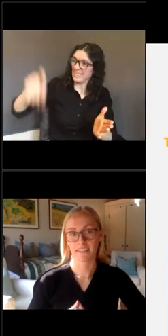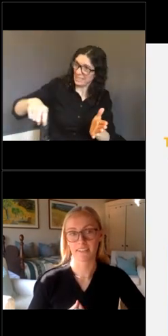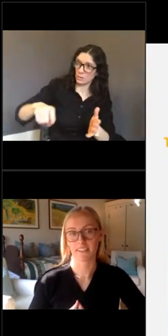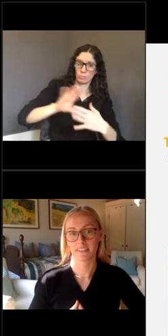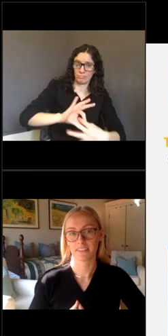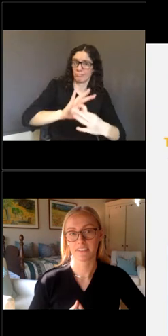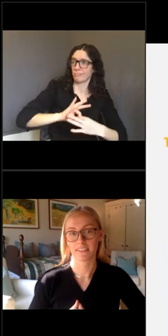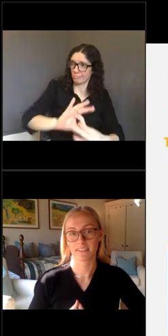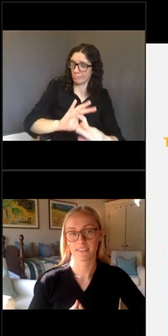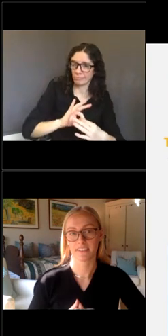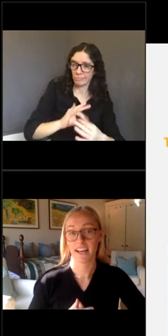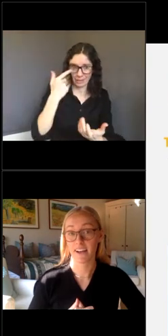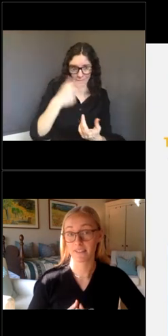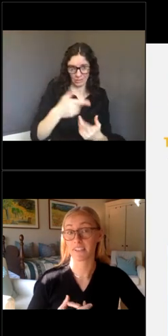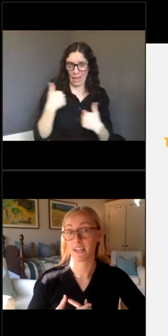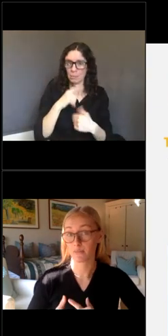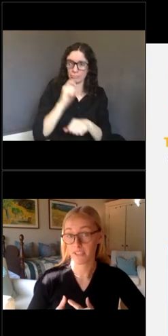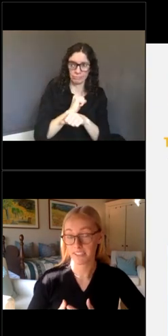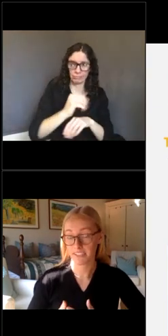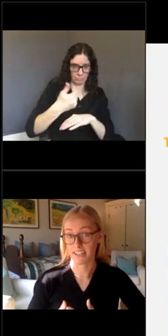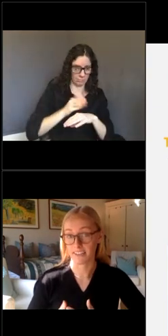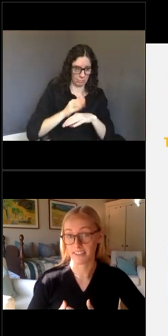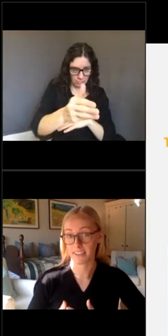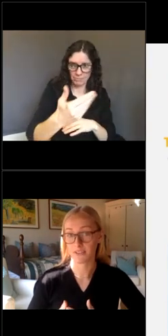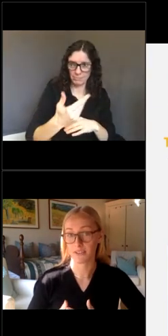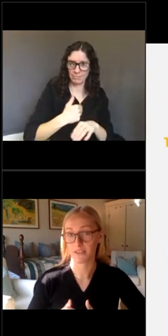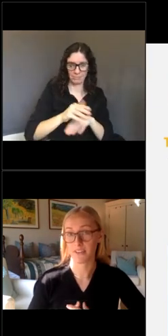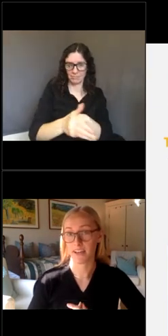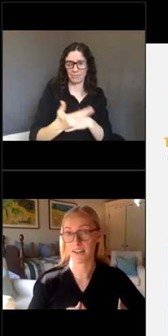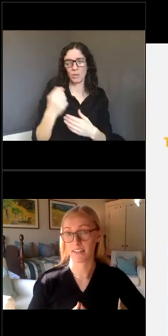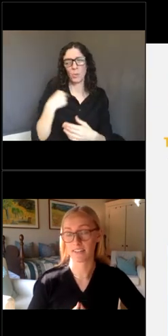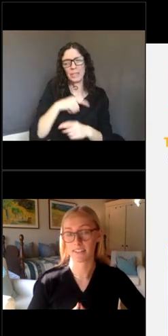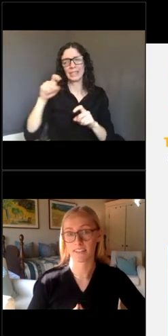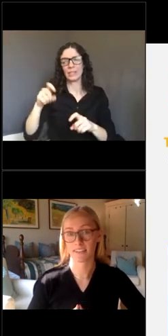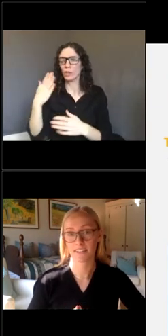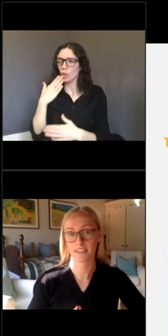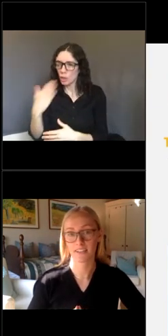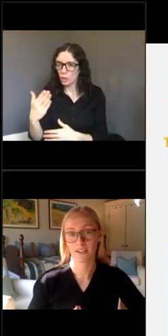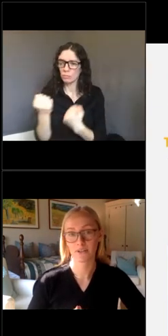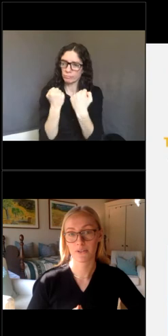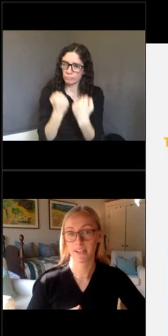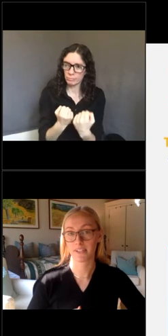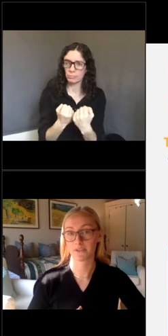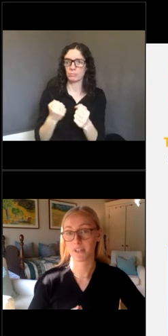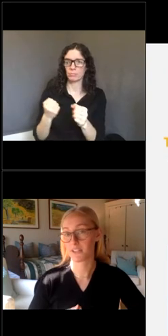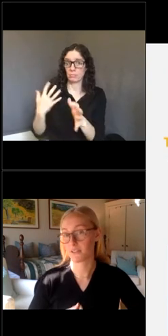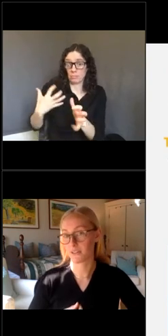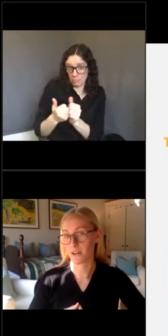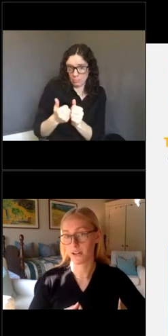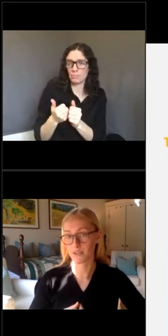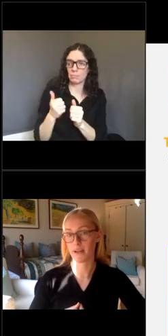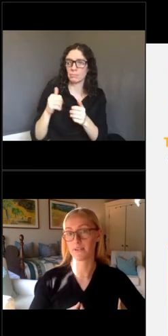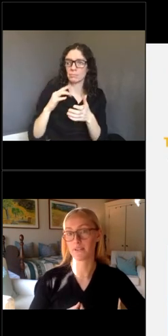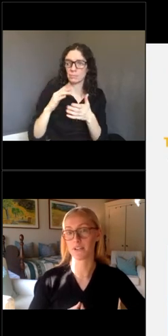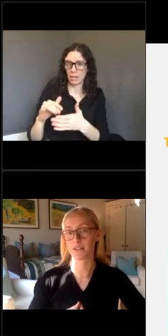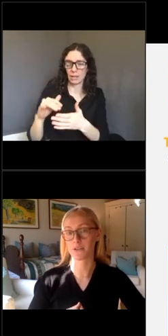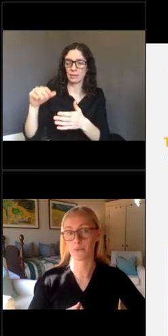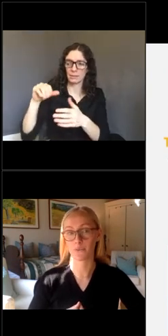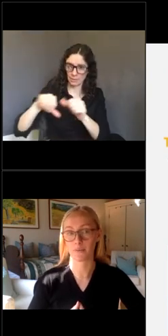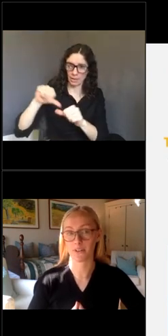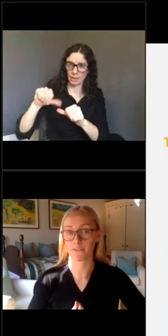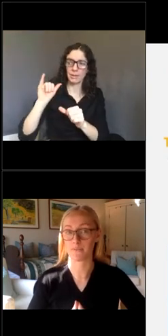is sound and up-to-date science that creates regional and